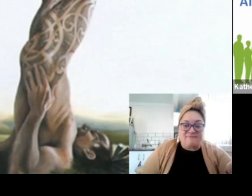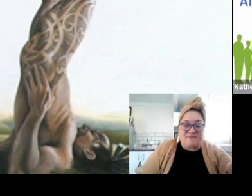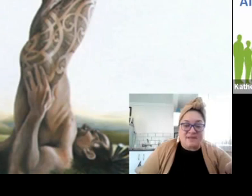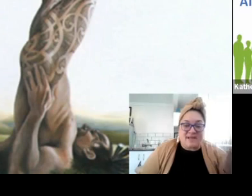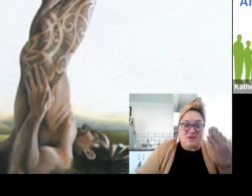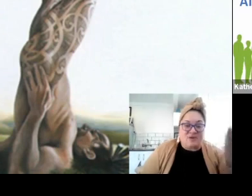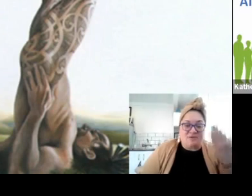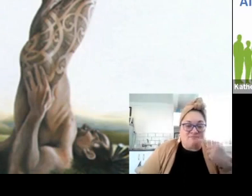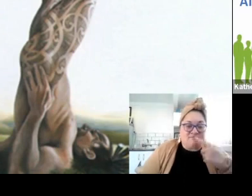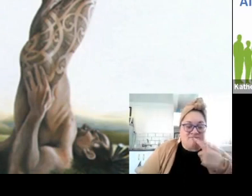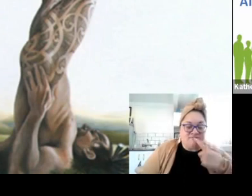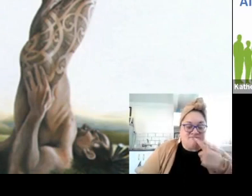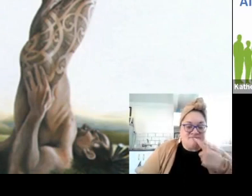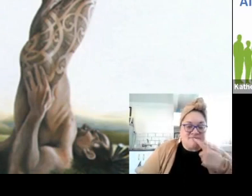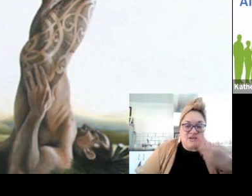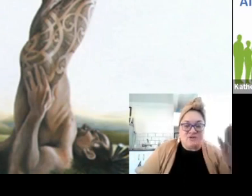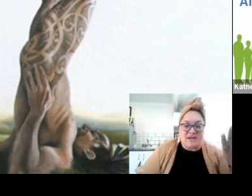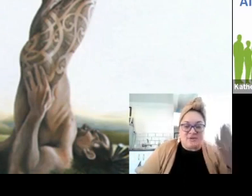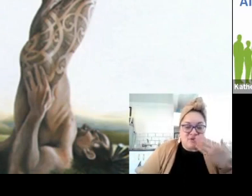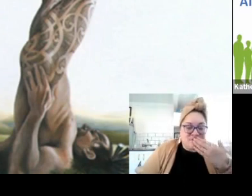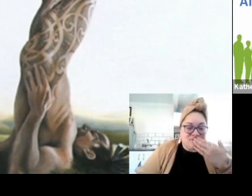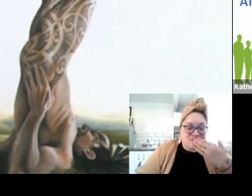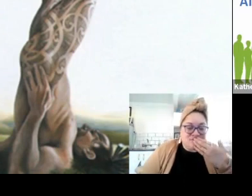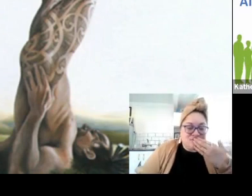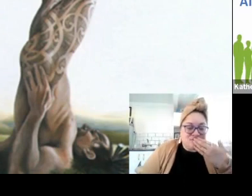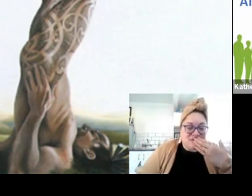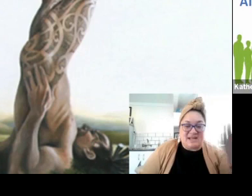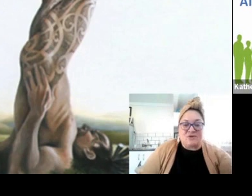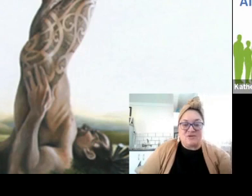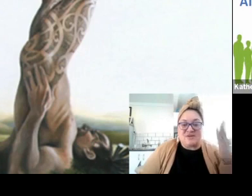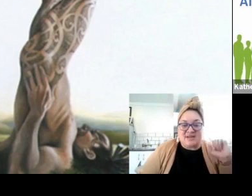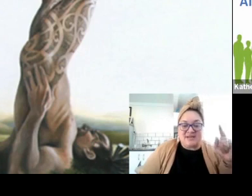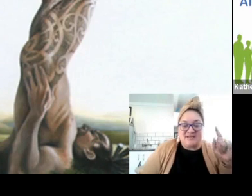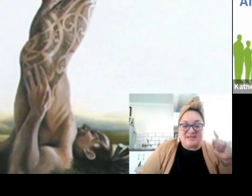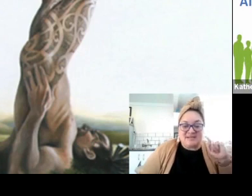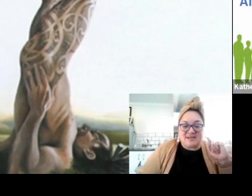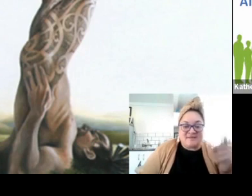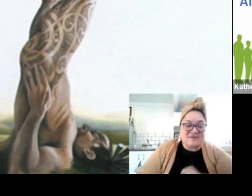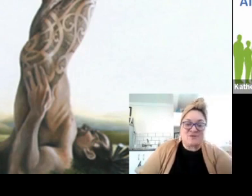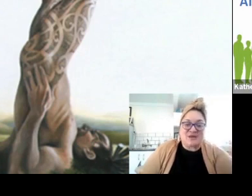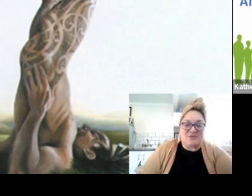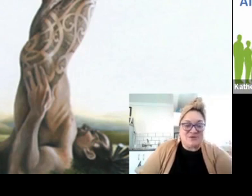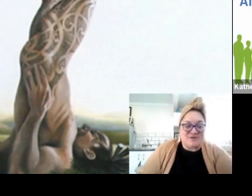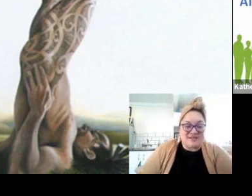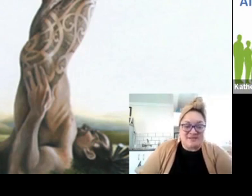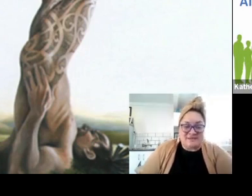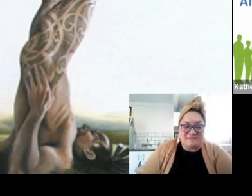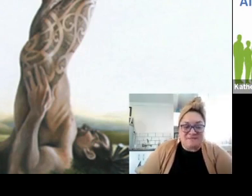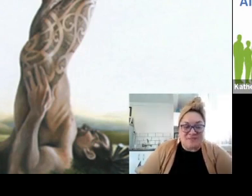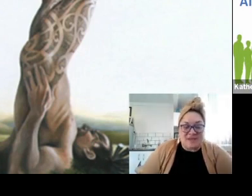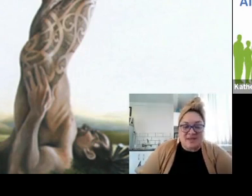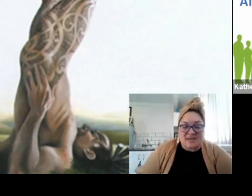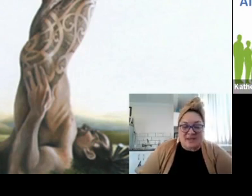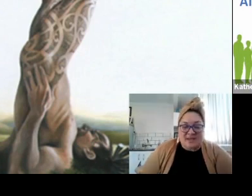brave and learn a new language, a language that is an official language of New